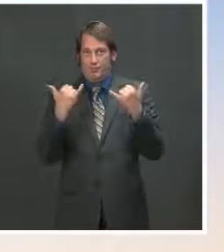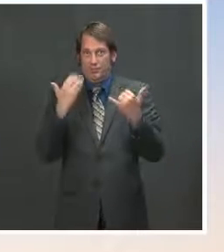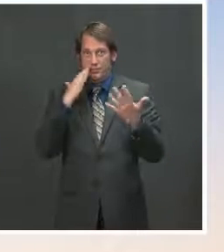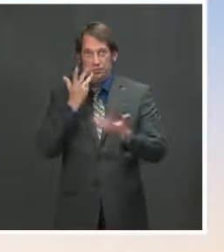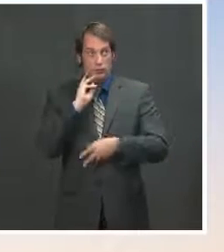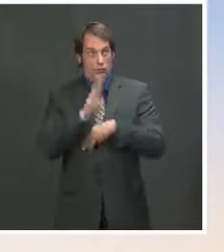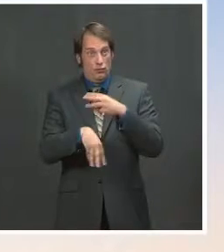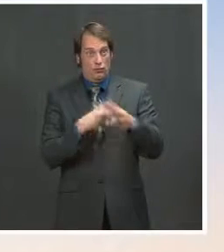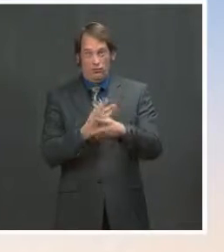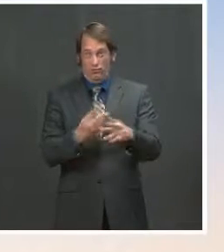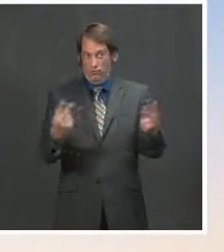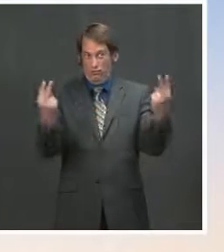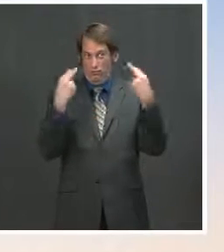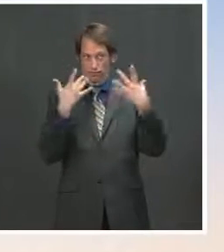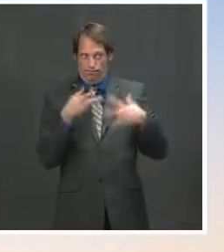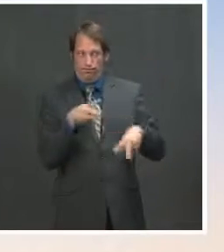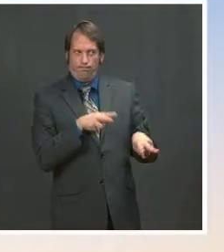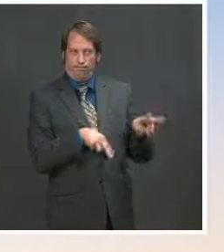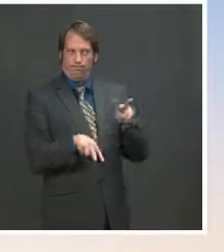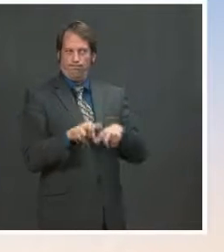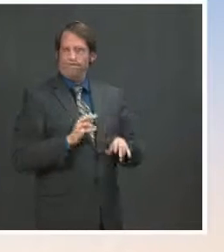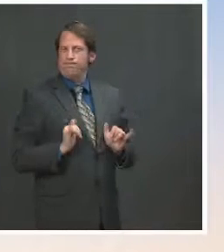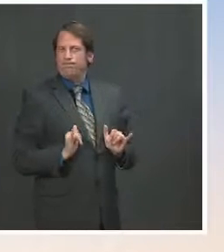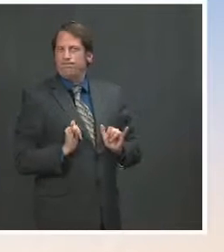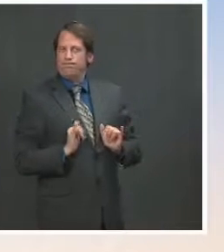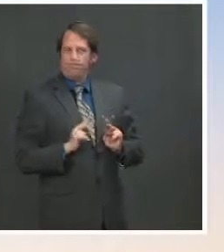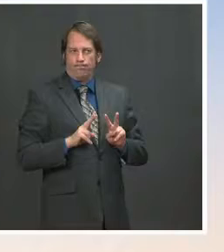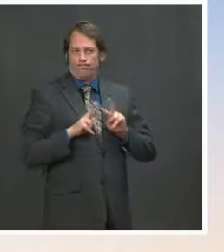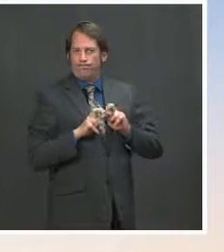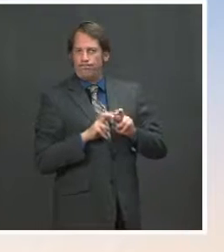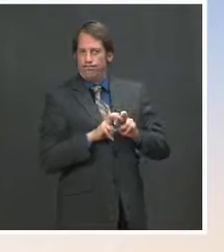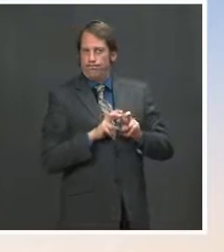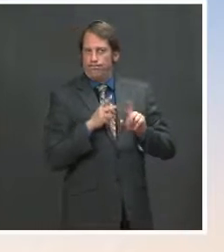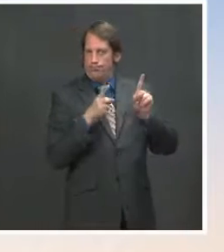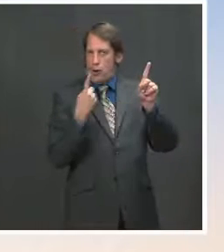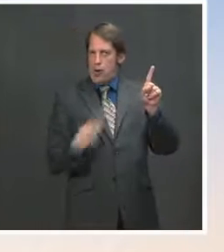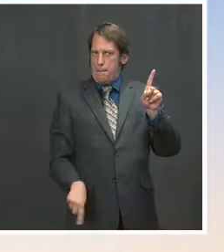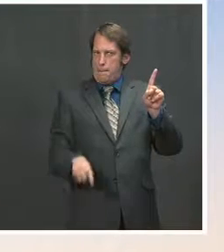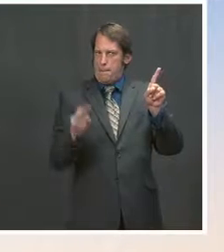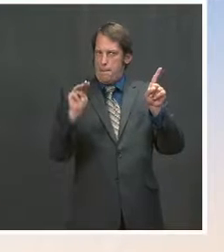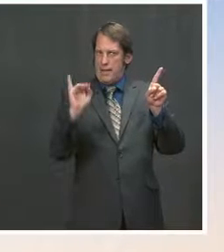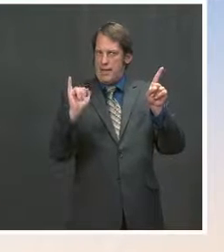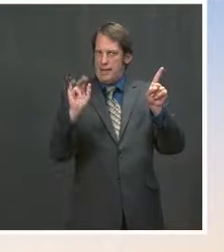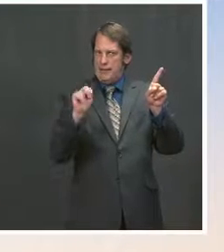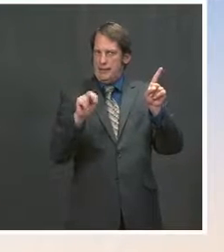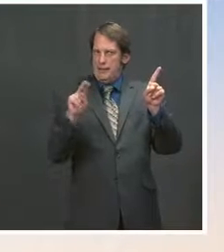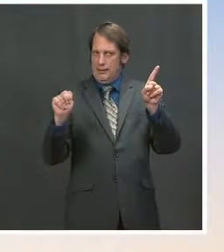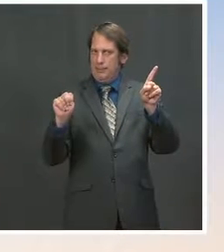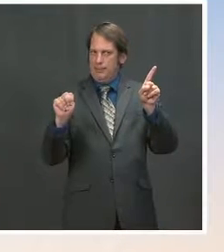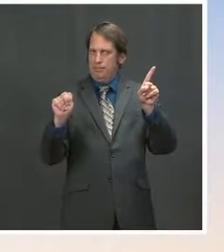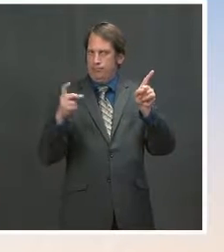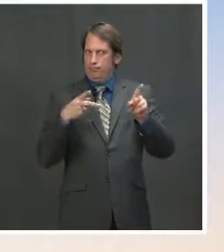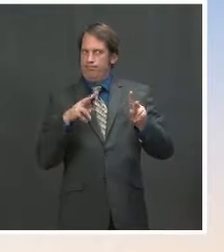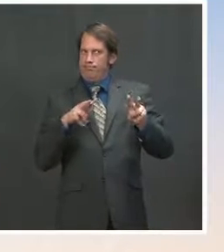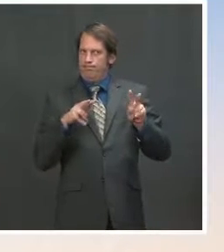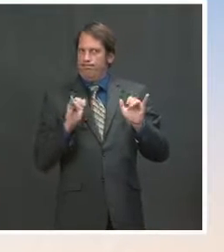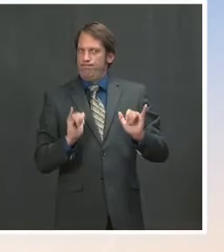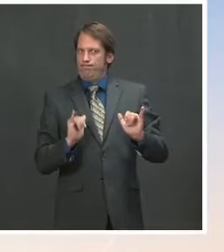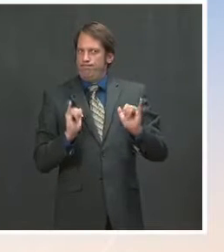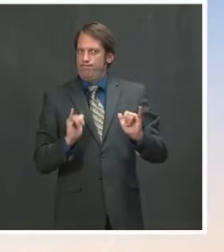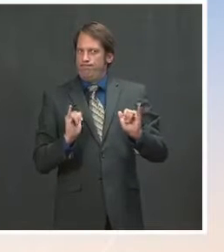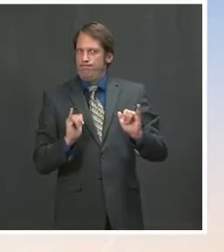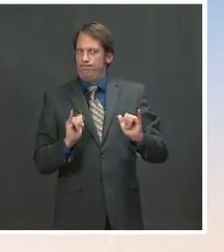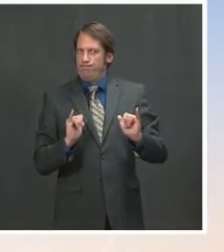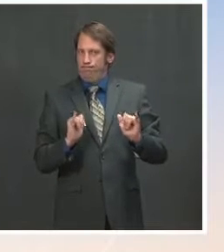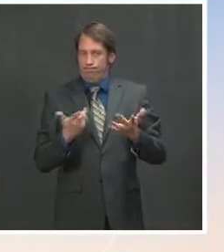Chauvin trial in Minnesota, and I was hoping you could please walk us through what the federal level of preparedness is right now for